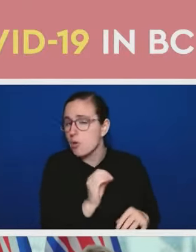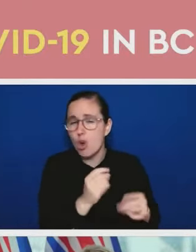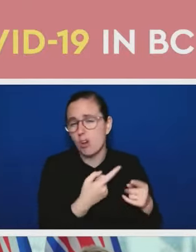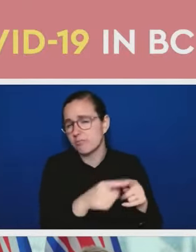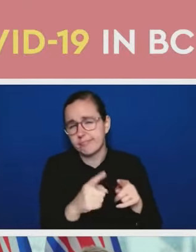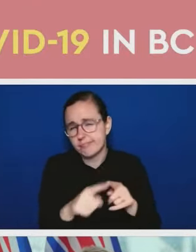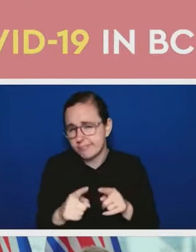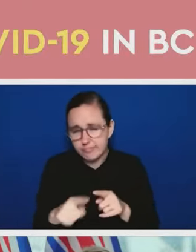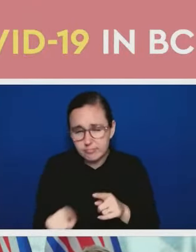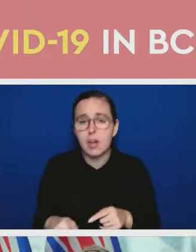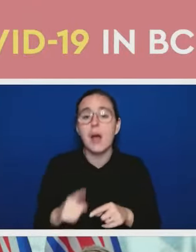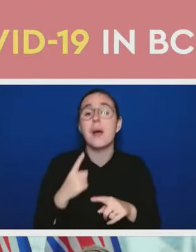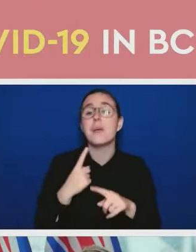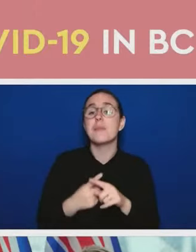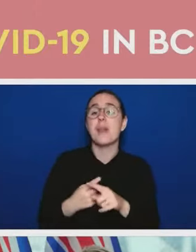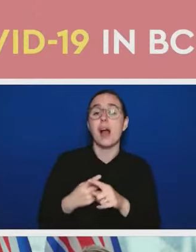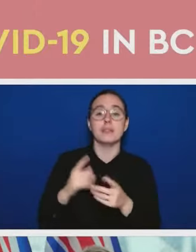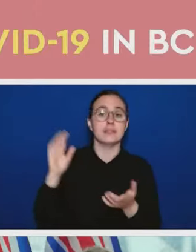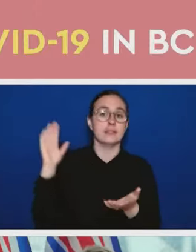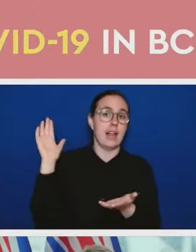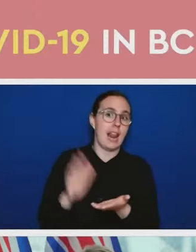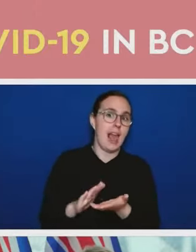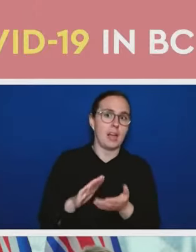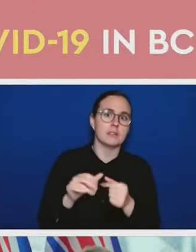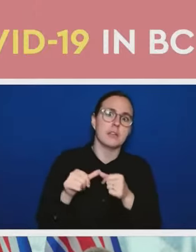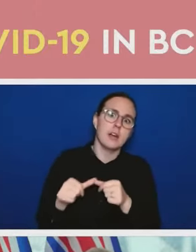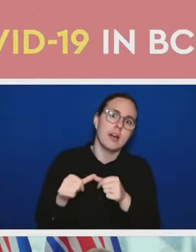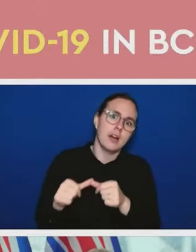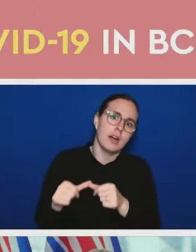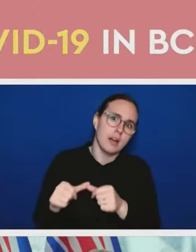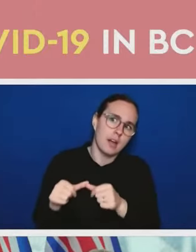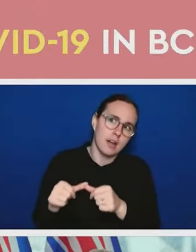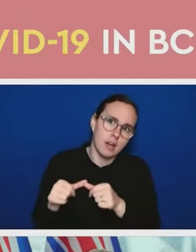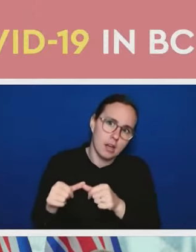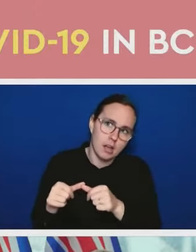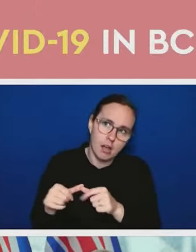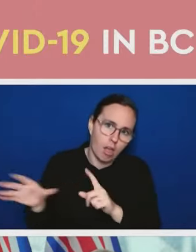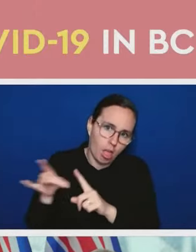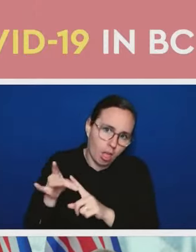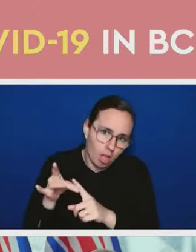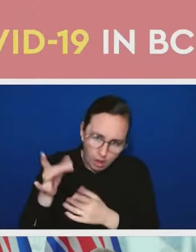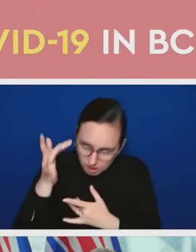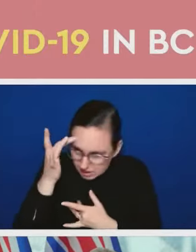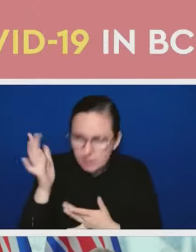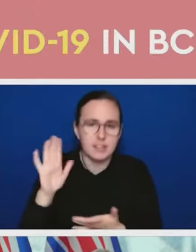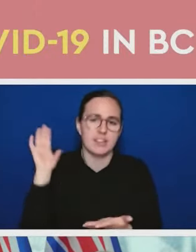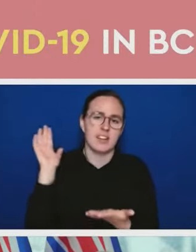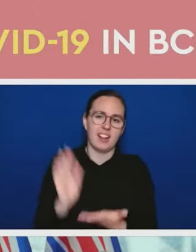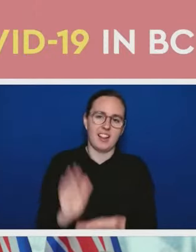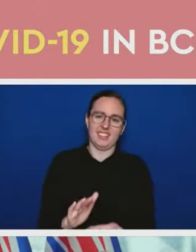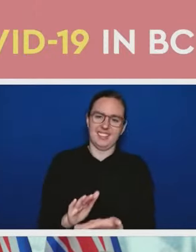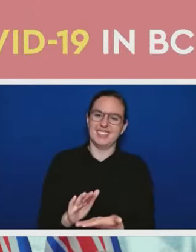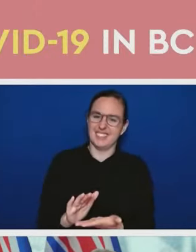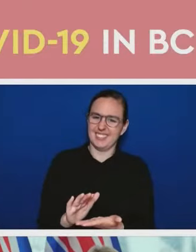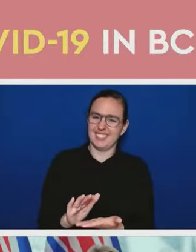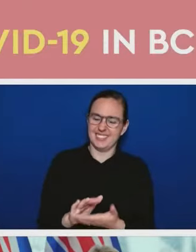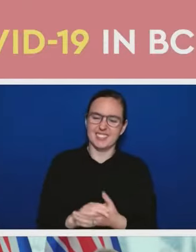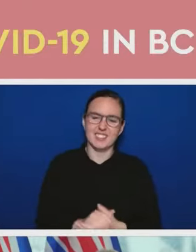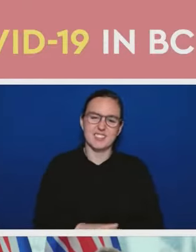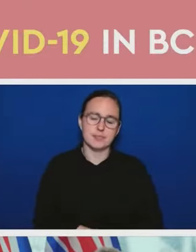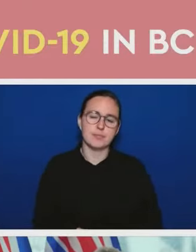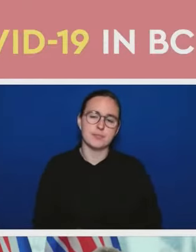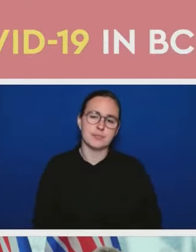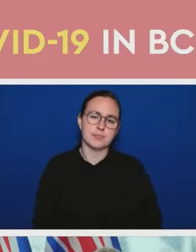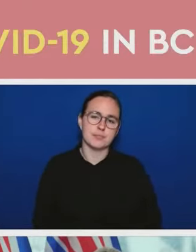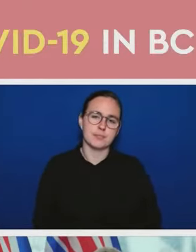COVID and sequelae for COVID infection. Really important. We know we get a strong and quick response from antibodies to